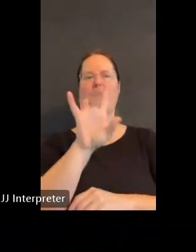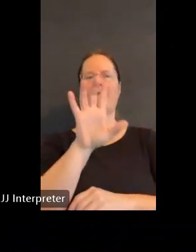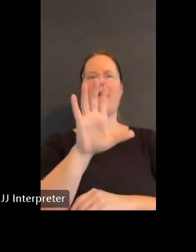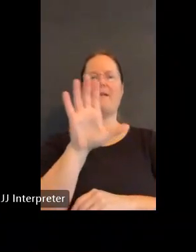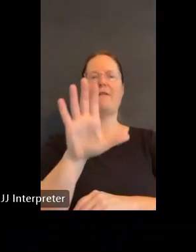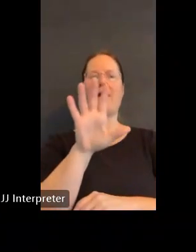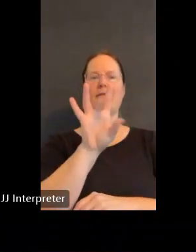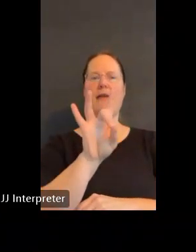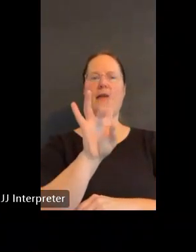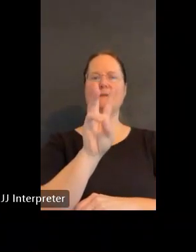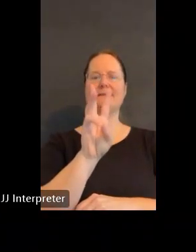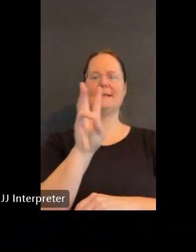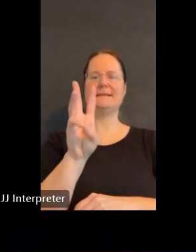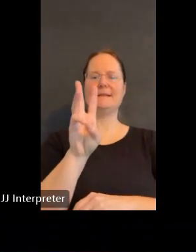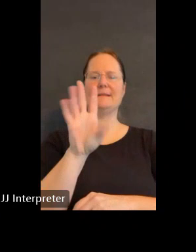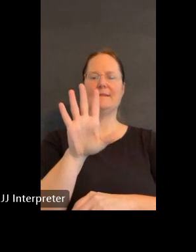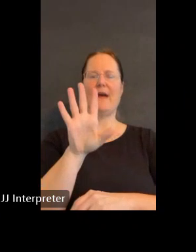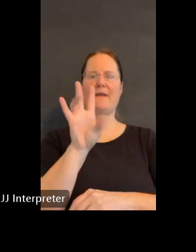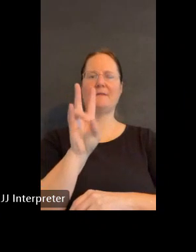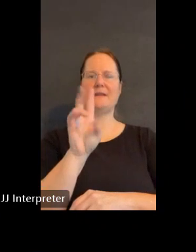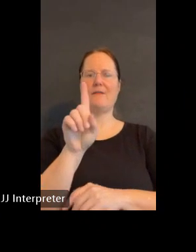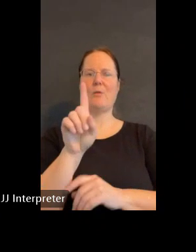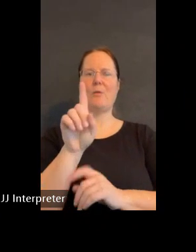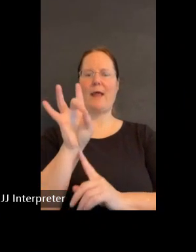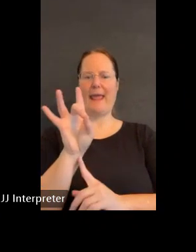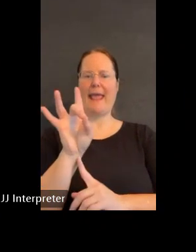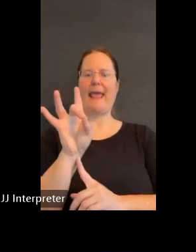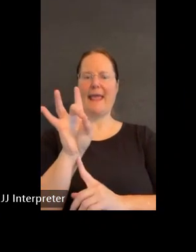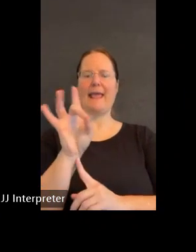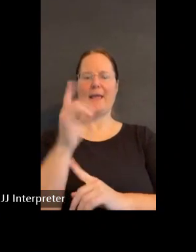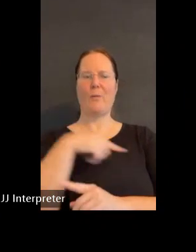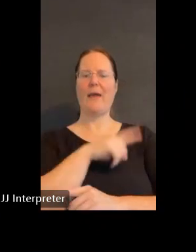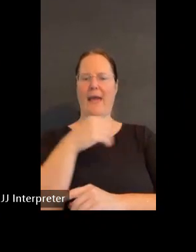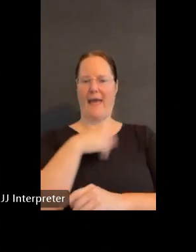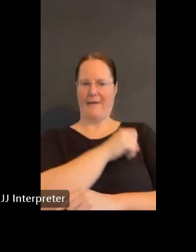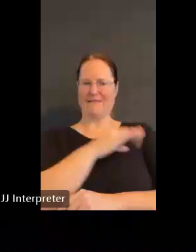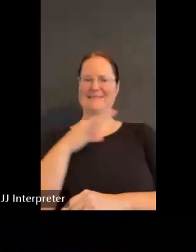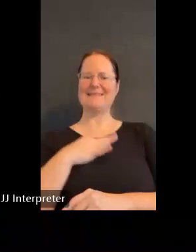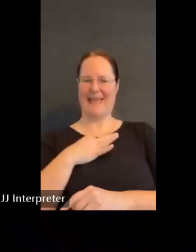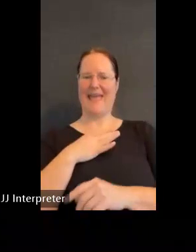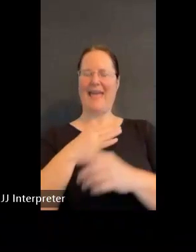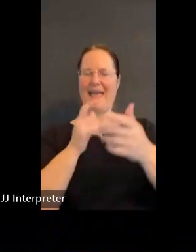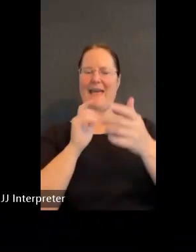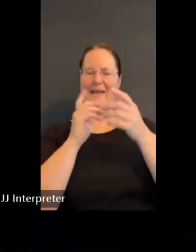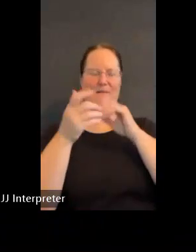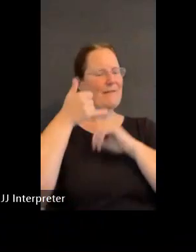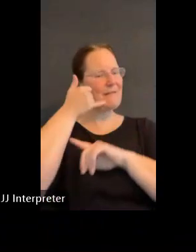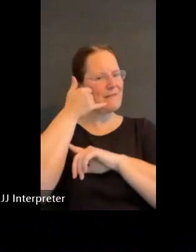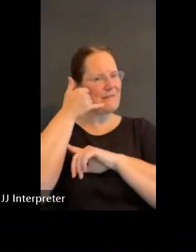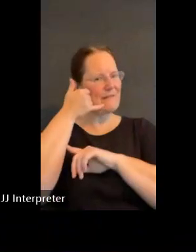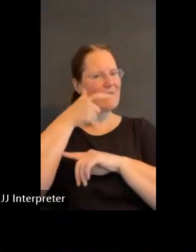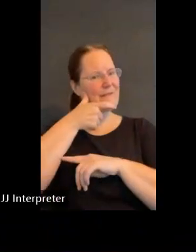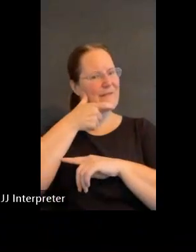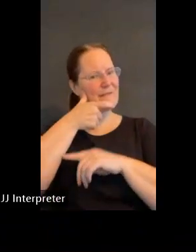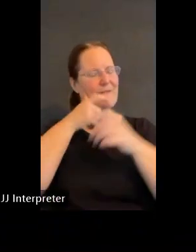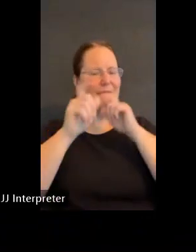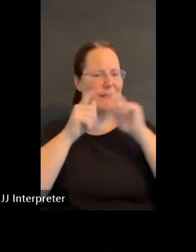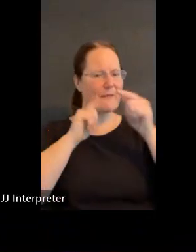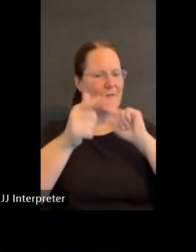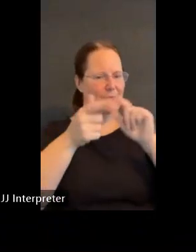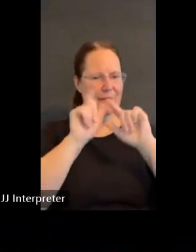855-866-5718. And that's staffed by our very experienced intake staff, and they can answer questions that you might have. Maybe you don't want to file